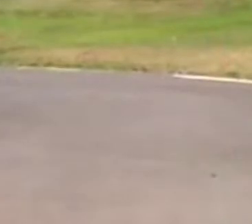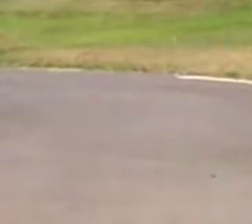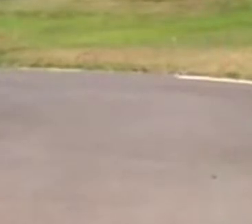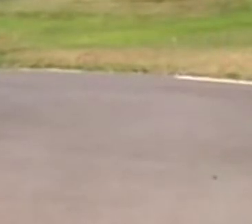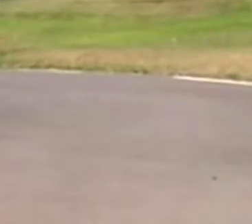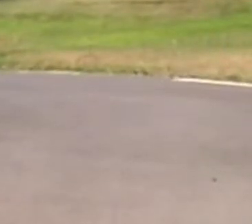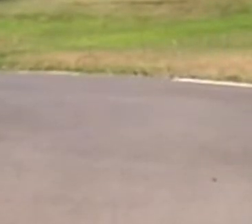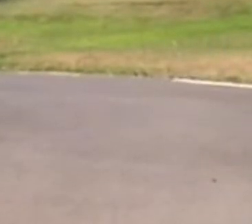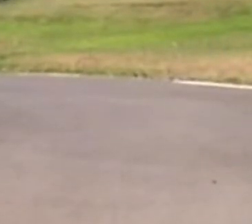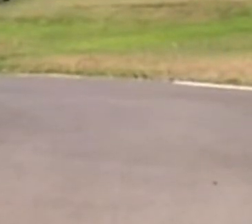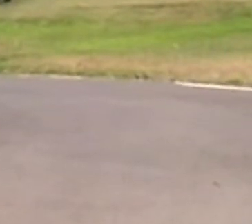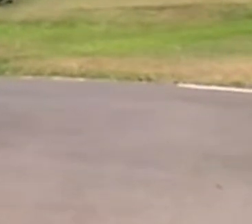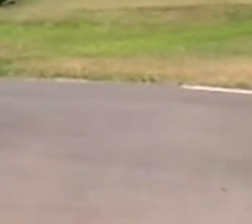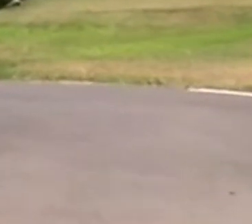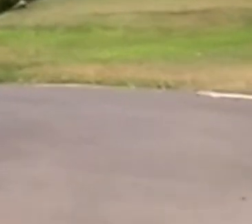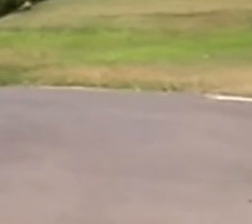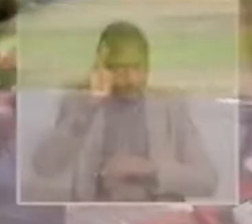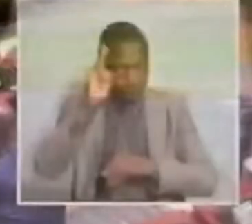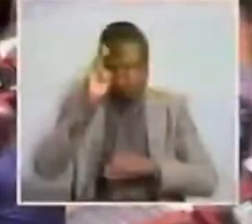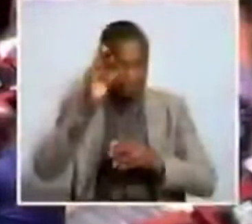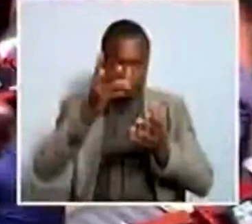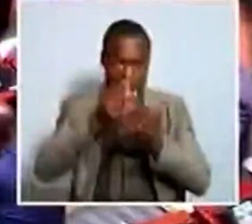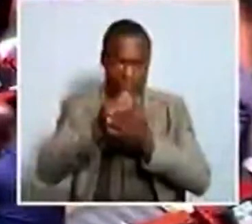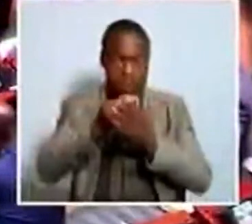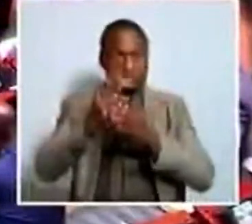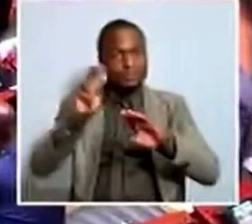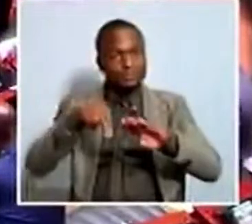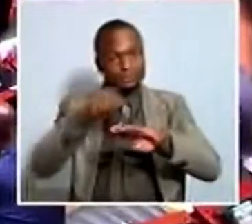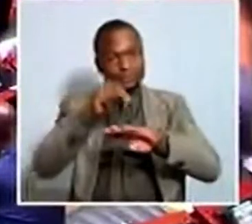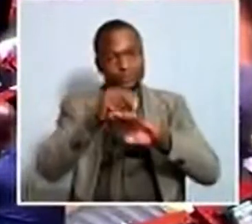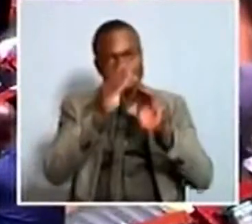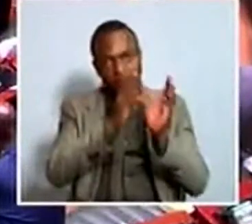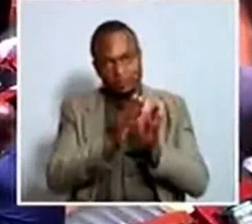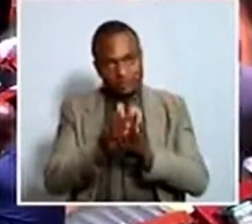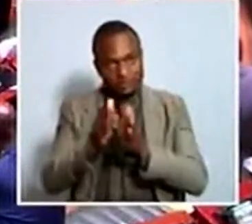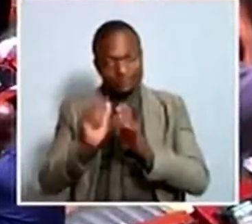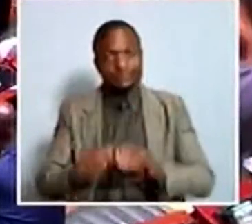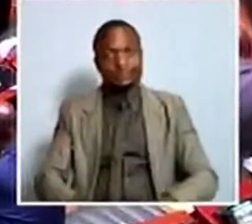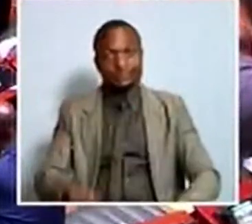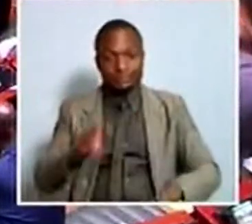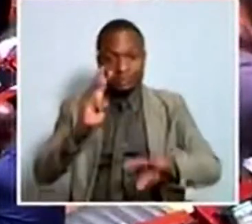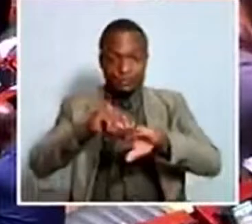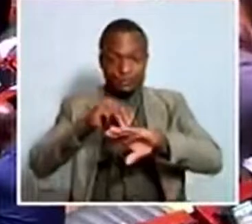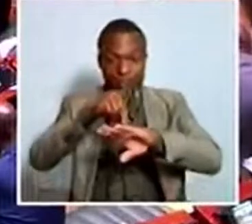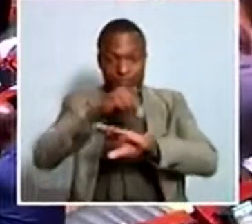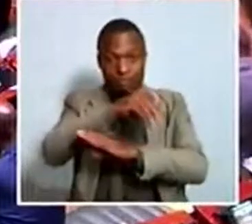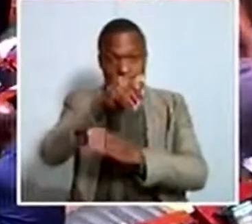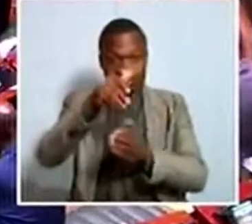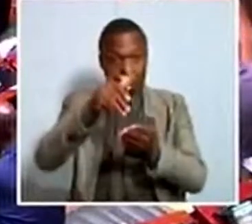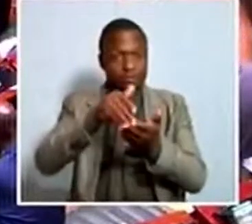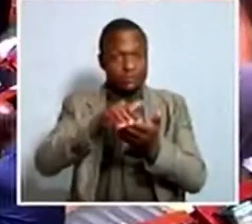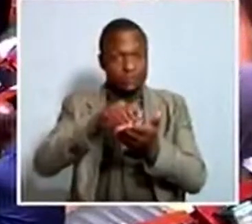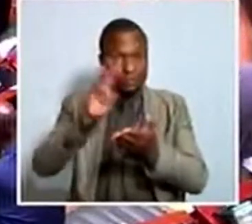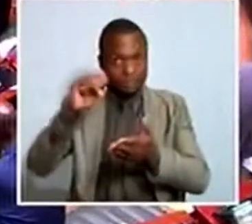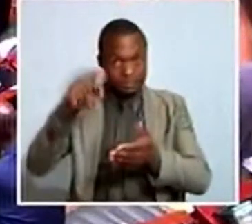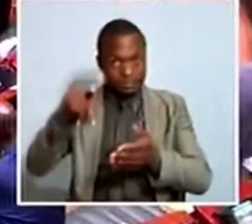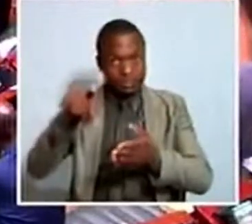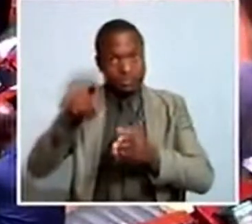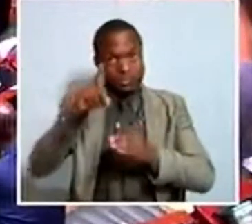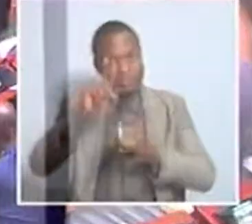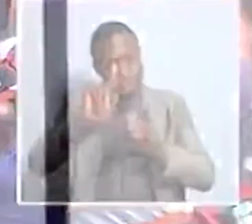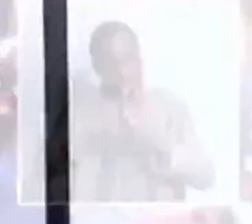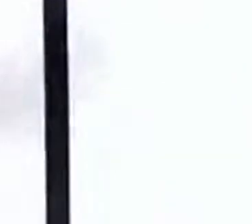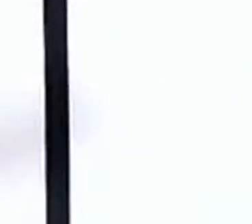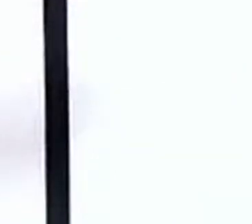National Assembly of Zambia has different caucuses that serve as platforms for members to discuss and strategize on legislative